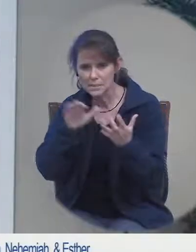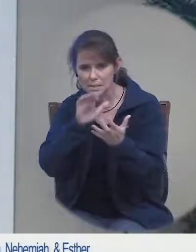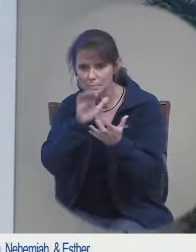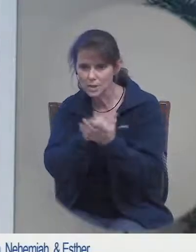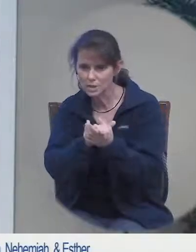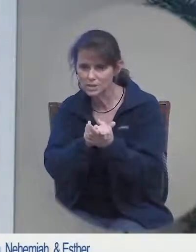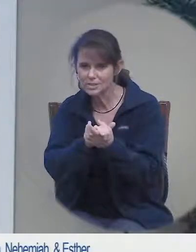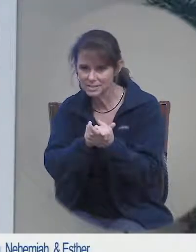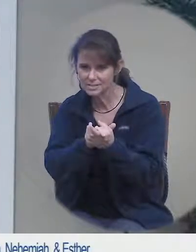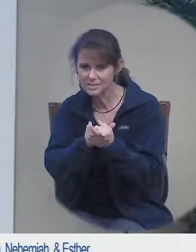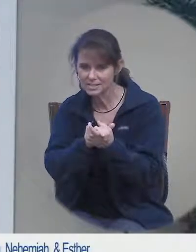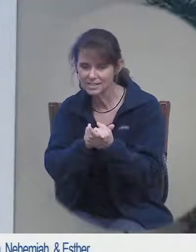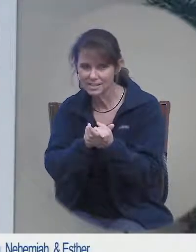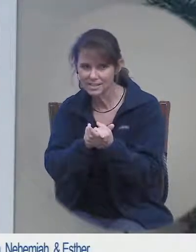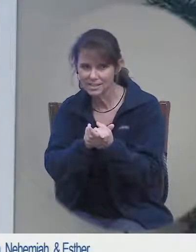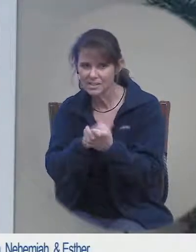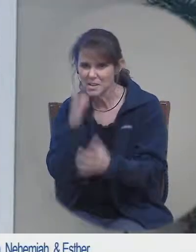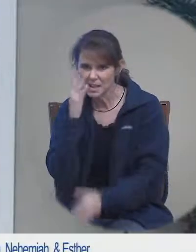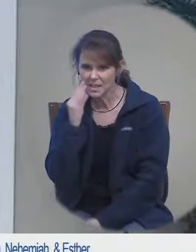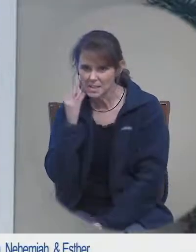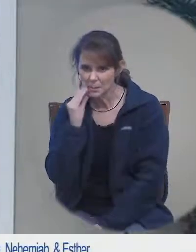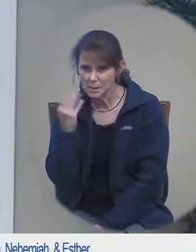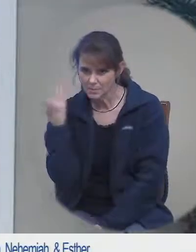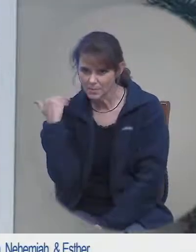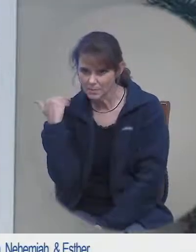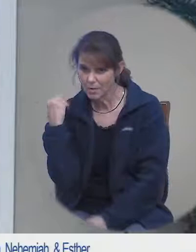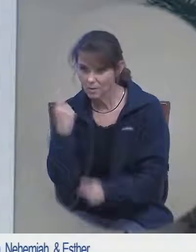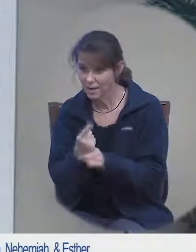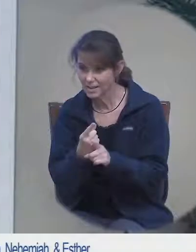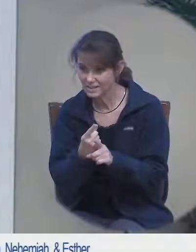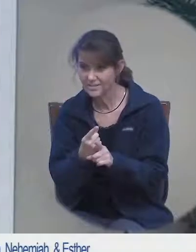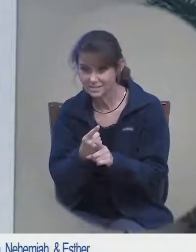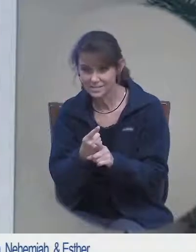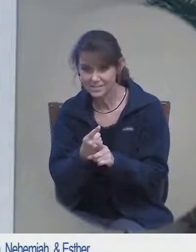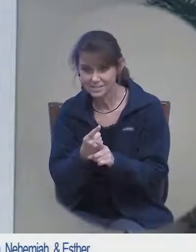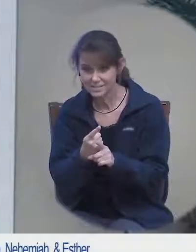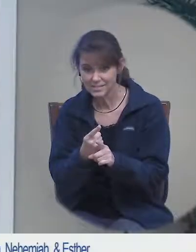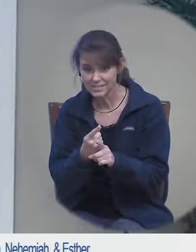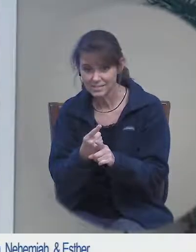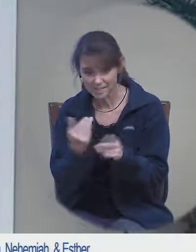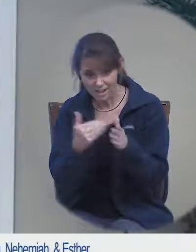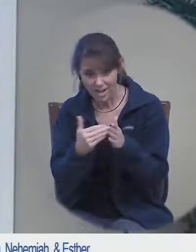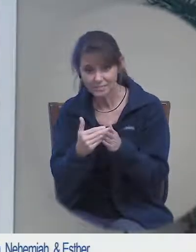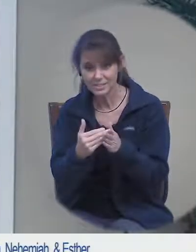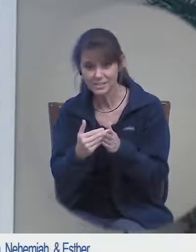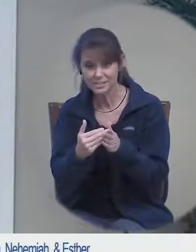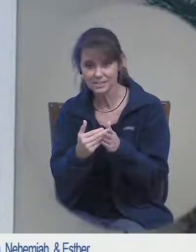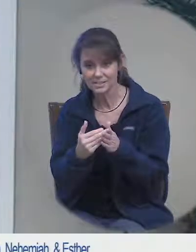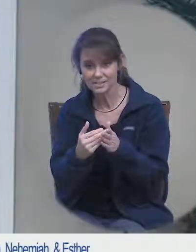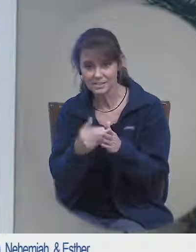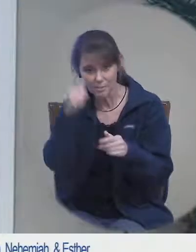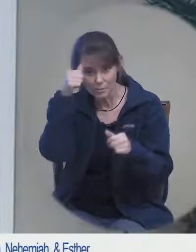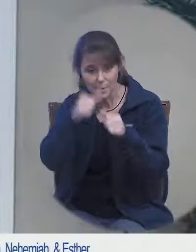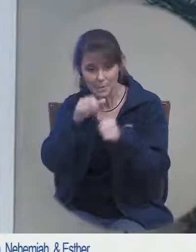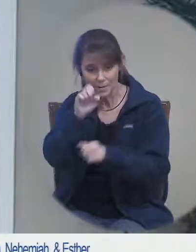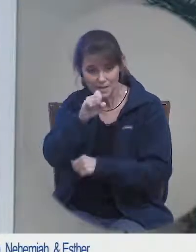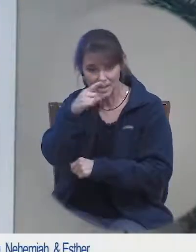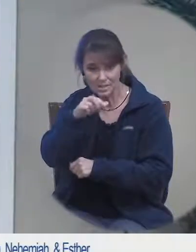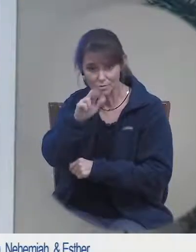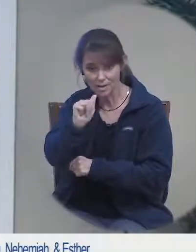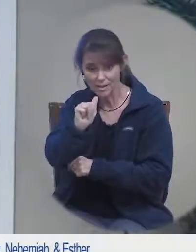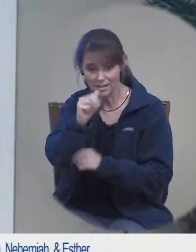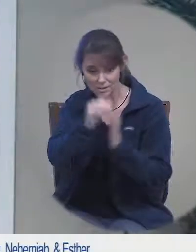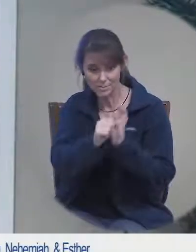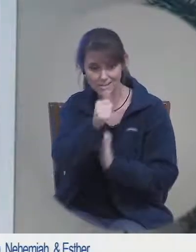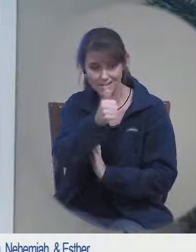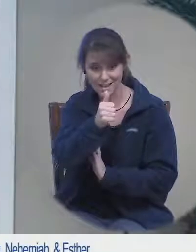before? Have we not dealt with this pretty often? What about Ezra 9 and 10? Did we read about it there?